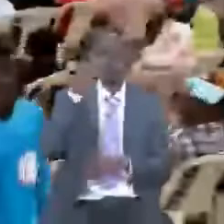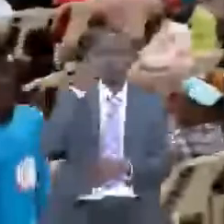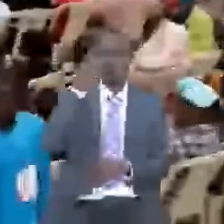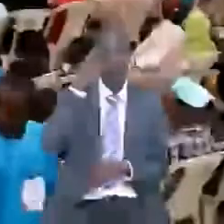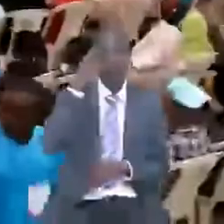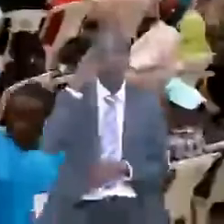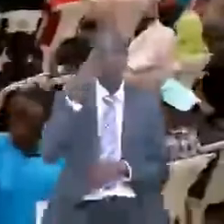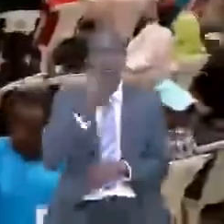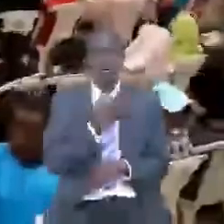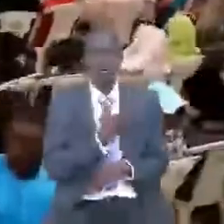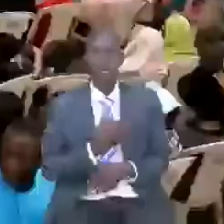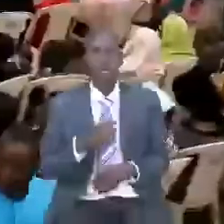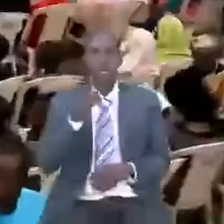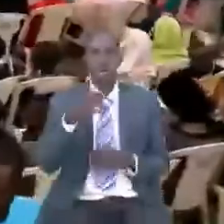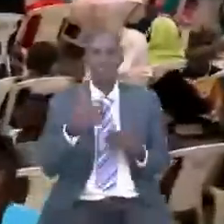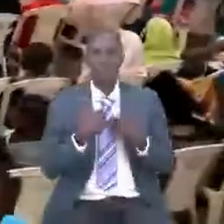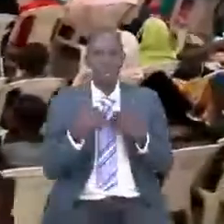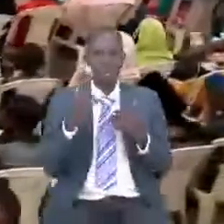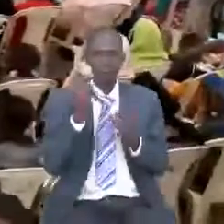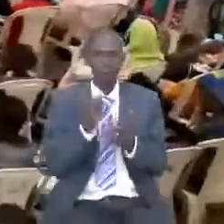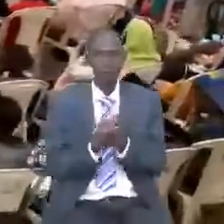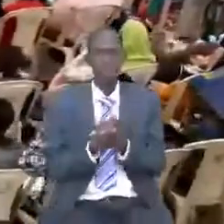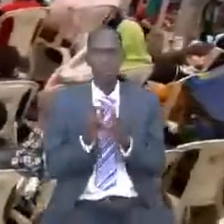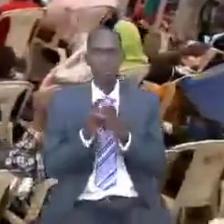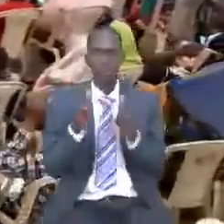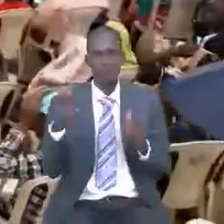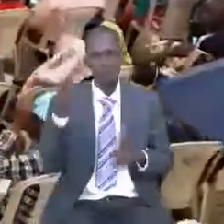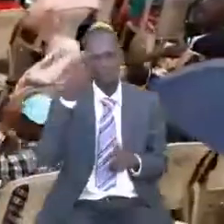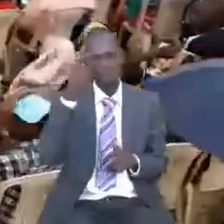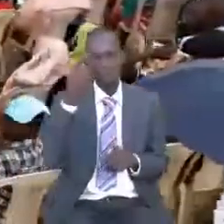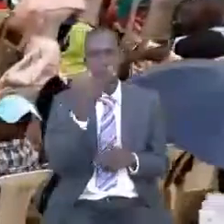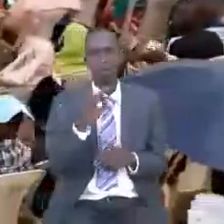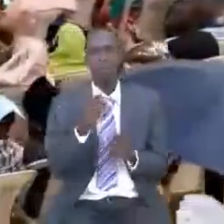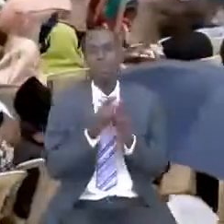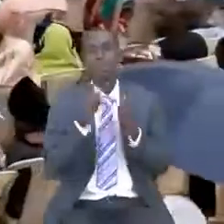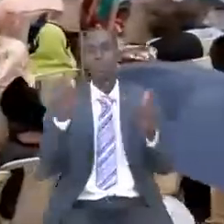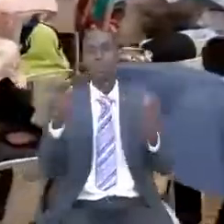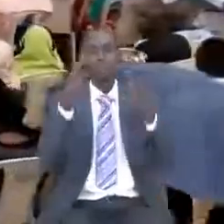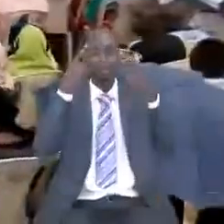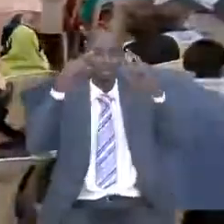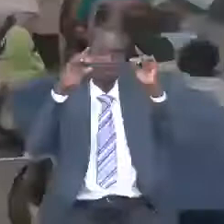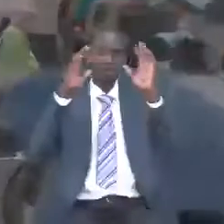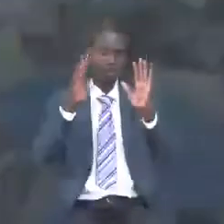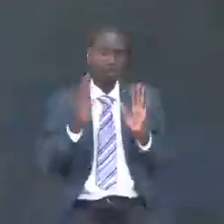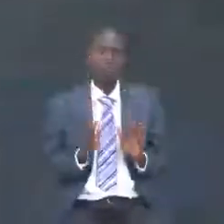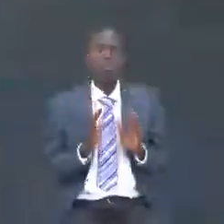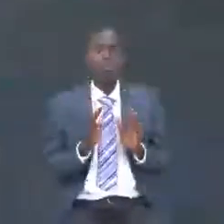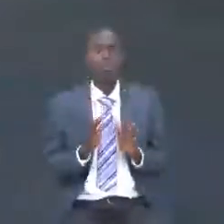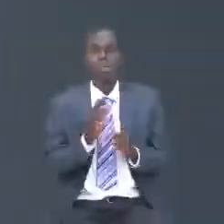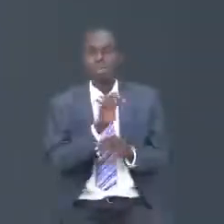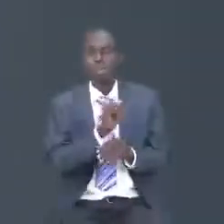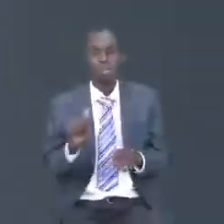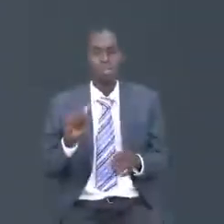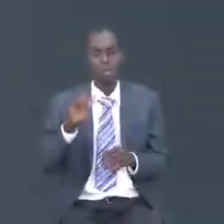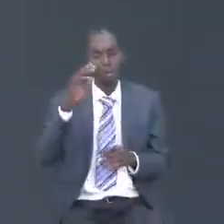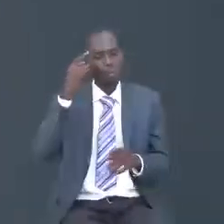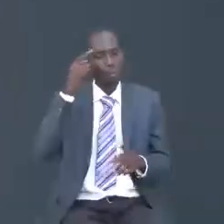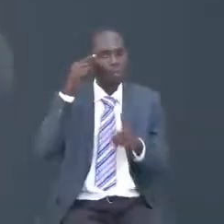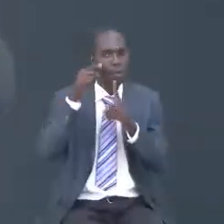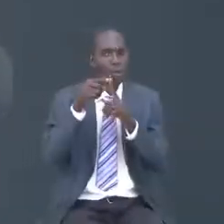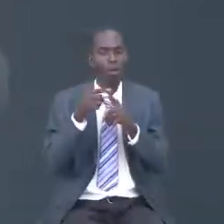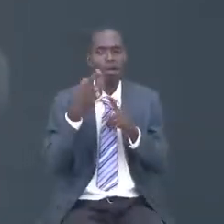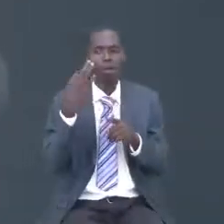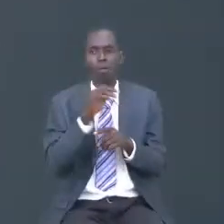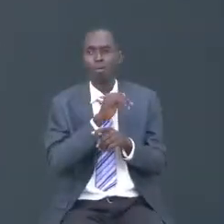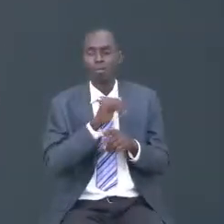you have that mindset of an achiever, the mindset of a pace setter, you